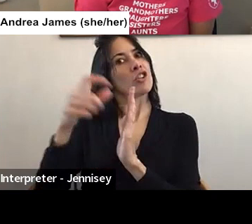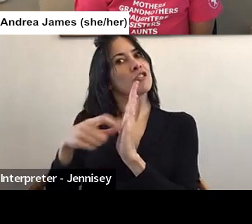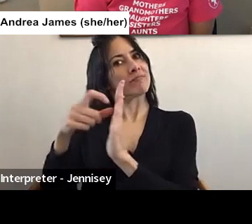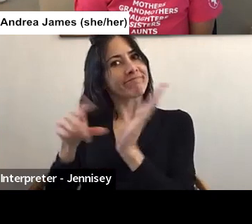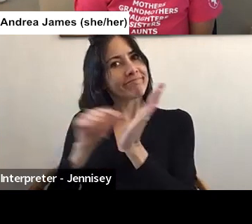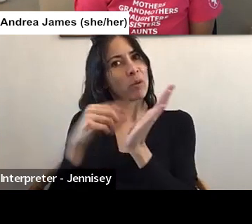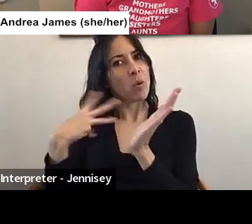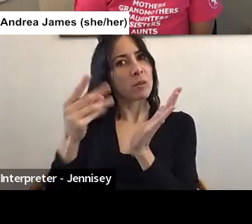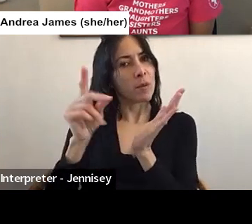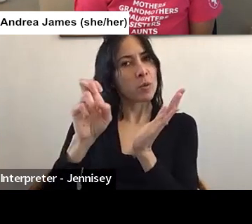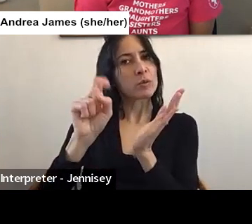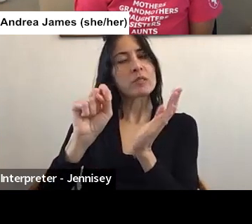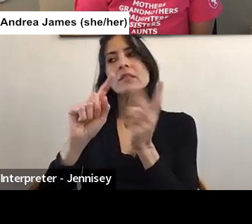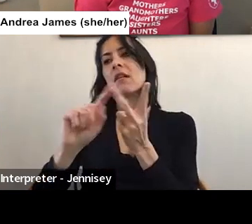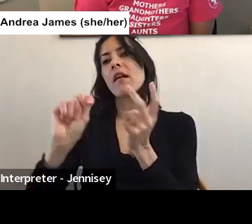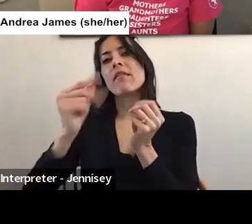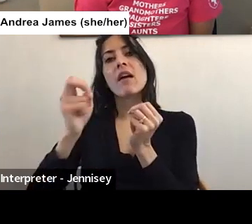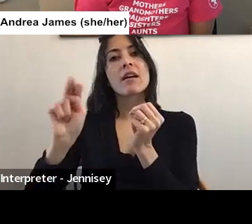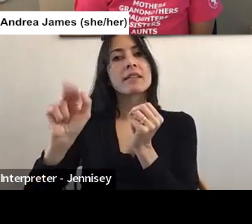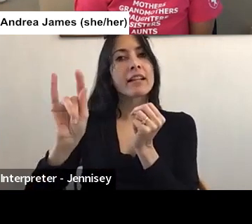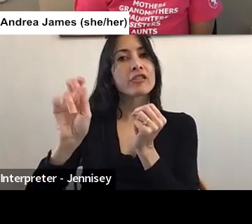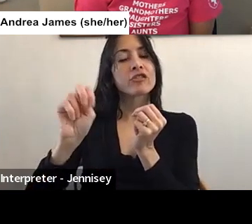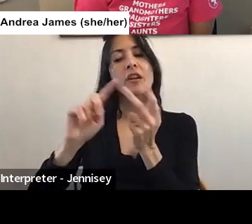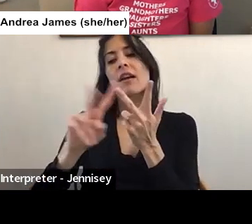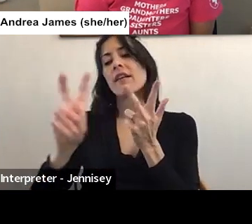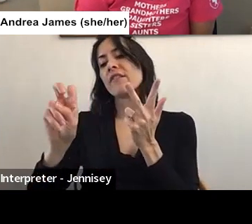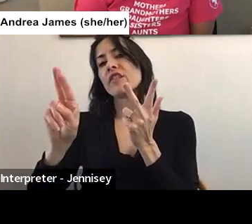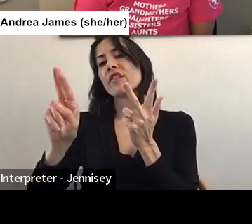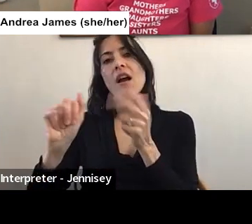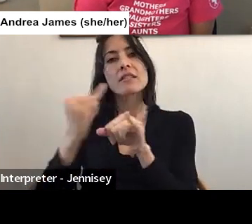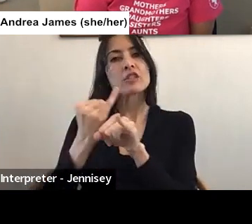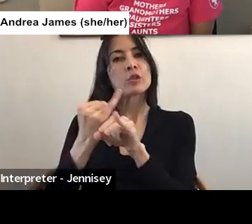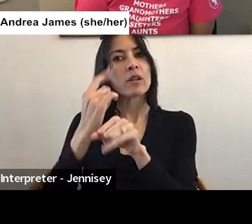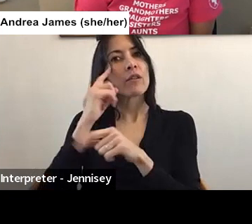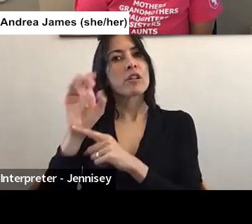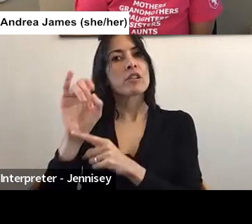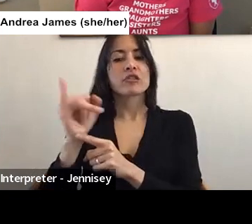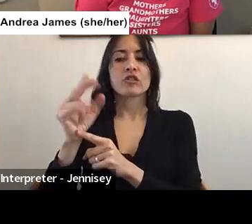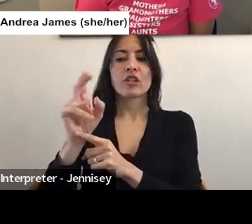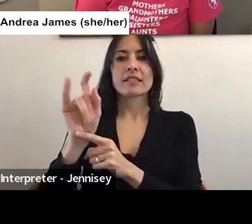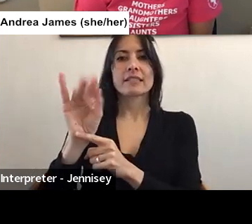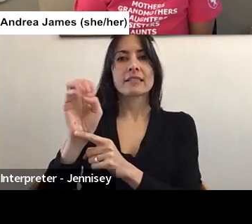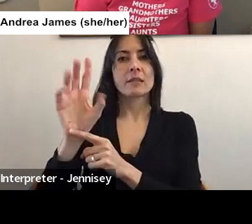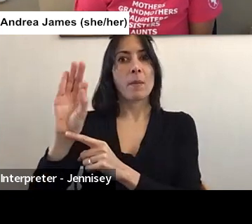Poverty, The Nation, the Vera Institute for Justice blog, and Ms. Magazine online.